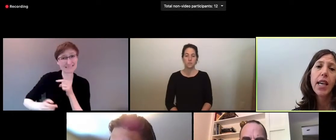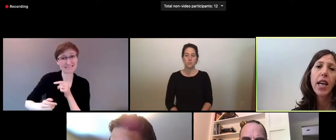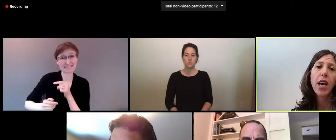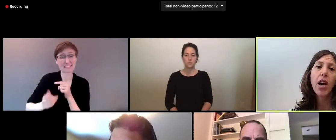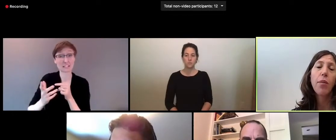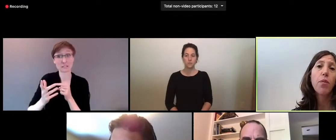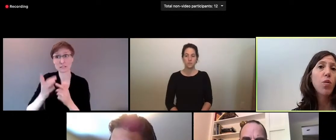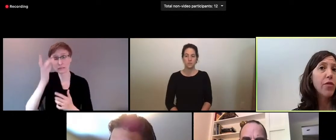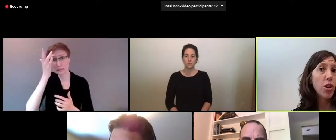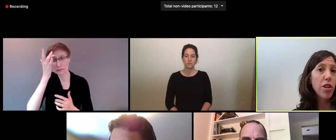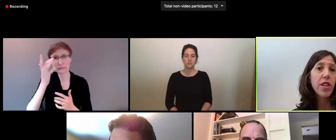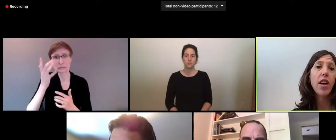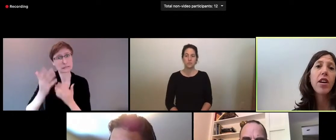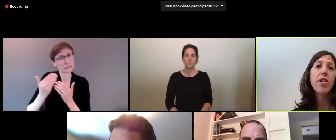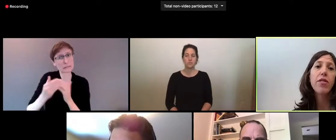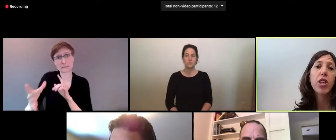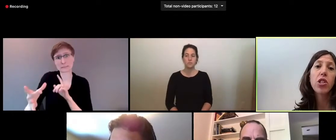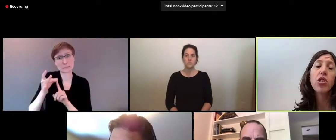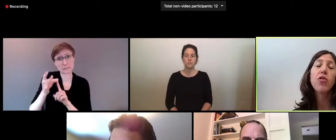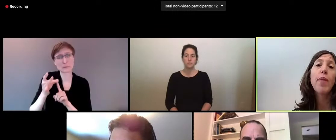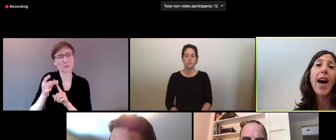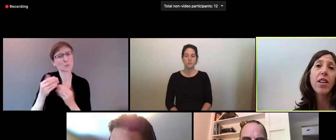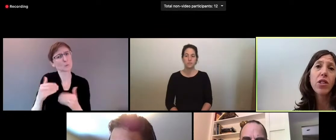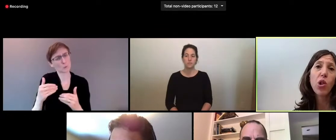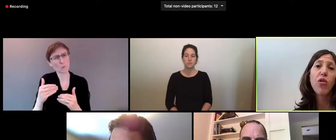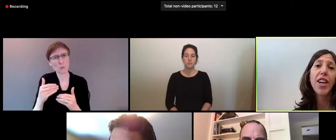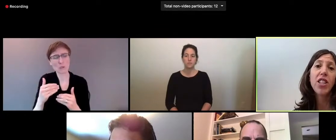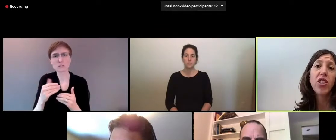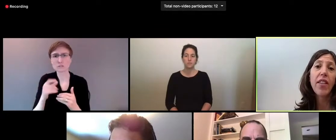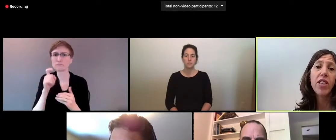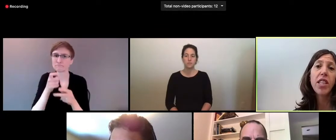COVID-19. We've heard concerns from